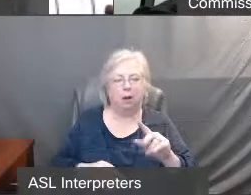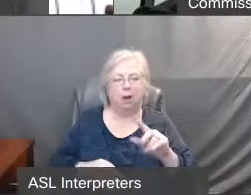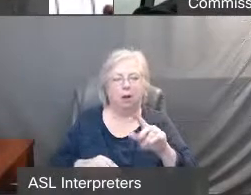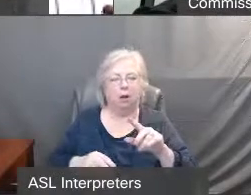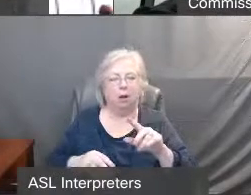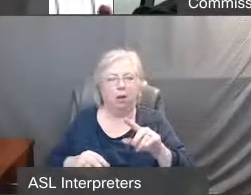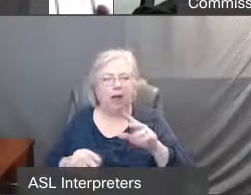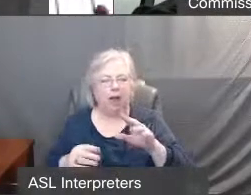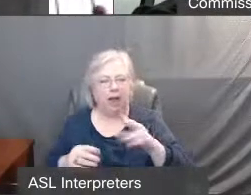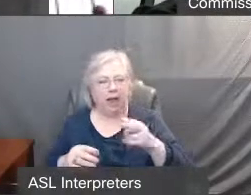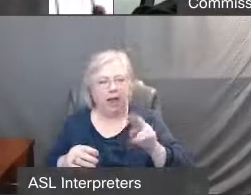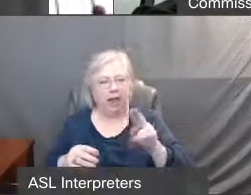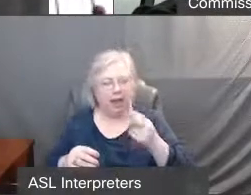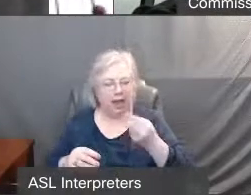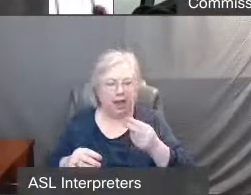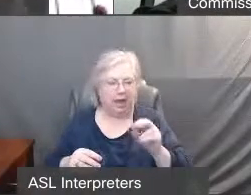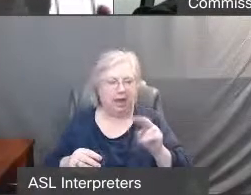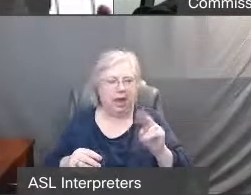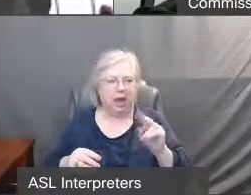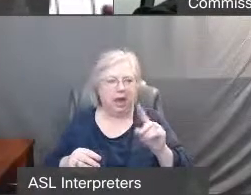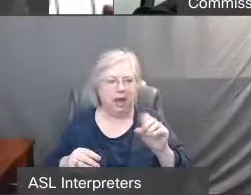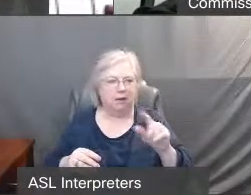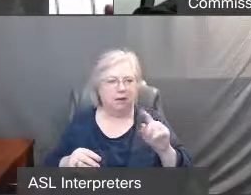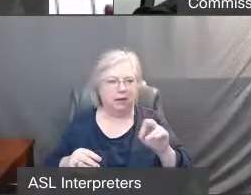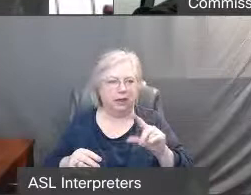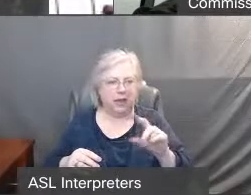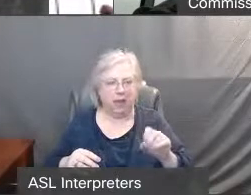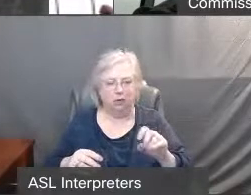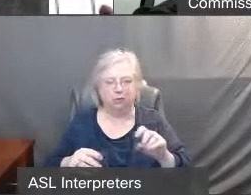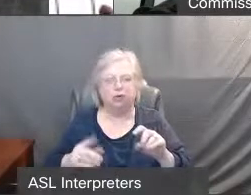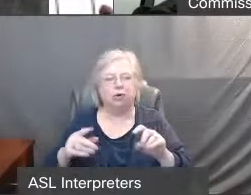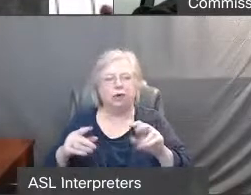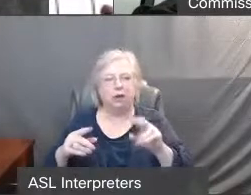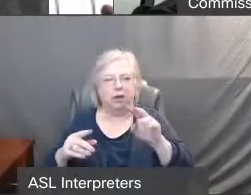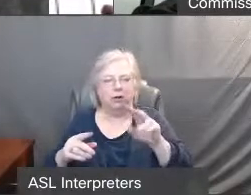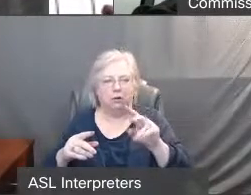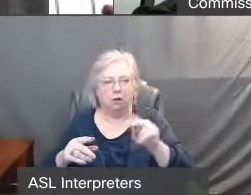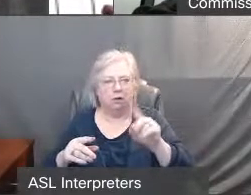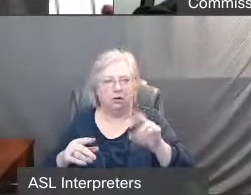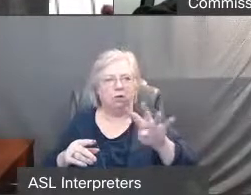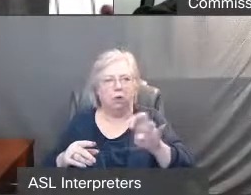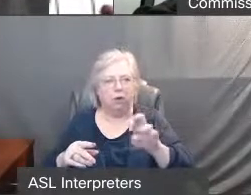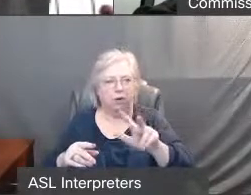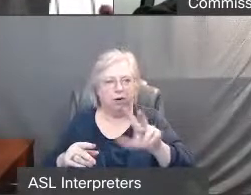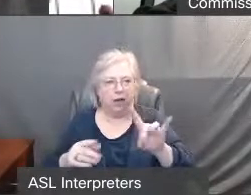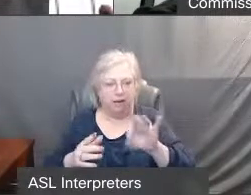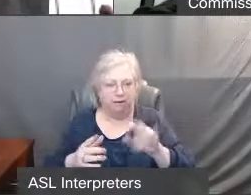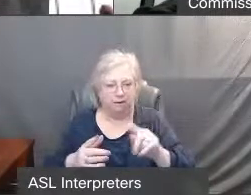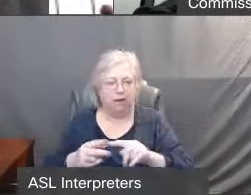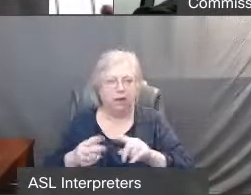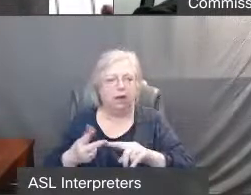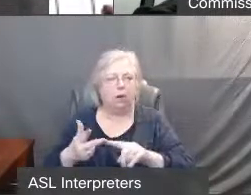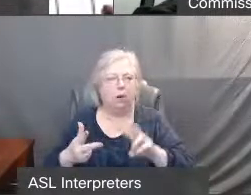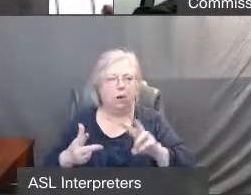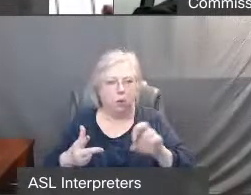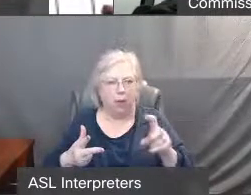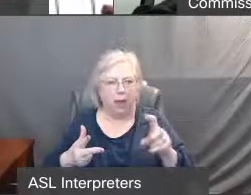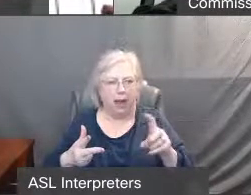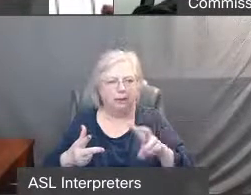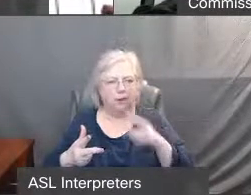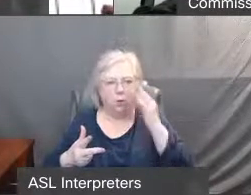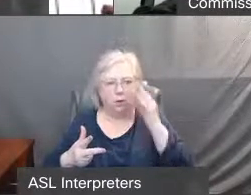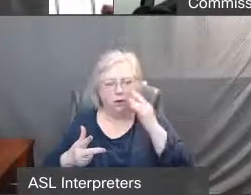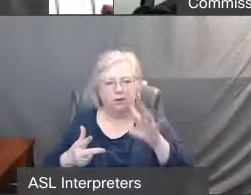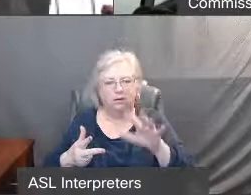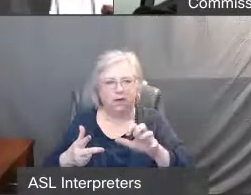1,133 feet. Heinz Lounge, North Little Rock, 438 feet. Wags and Whiskers, 599